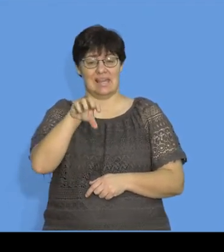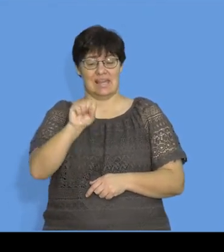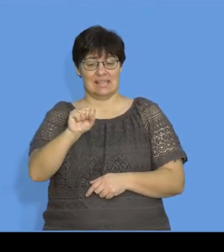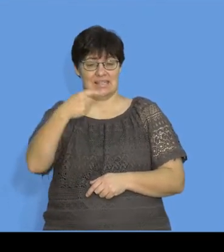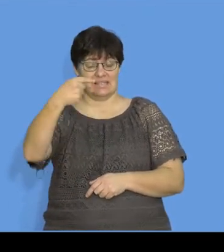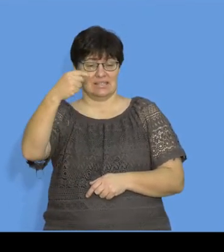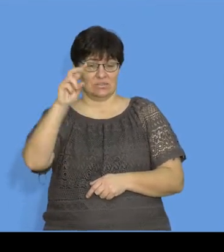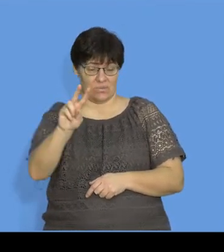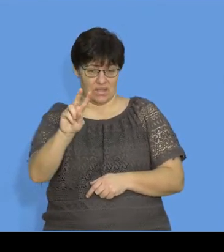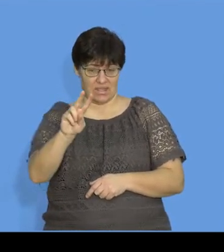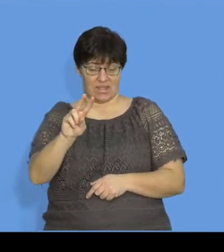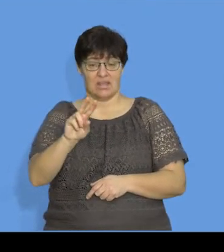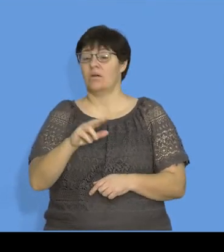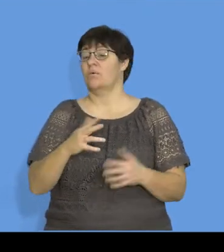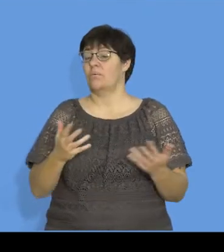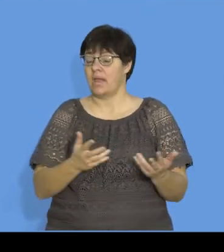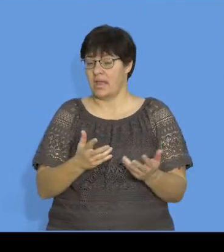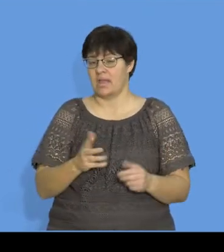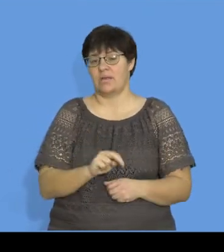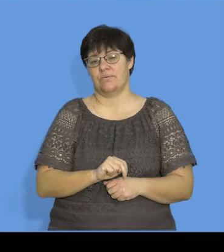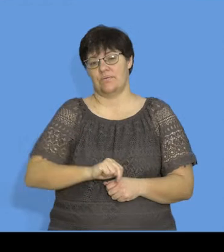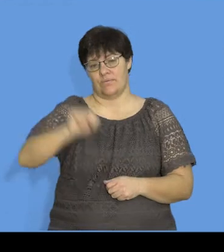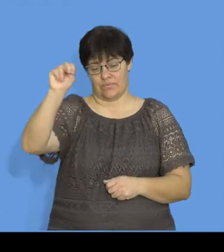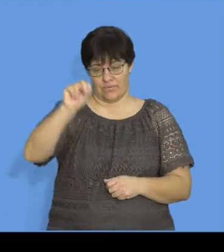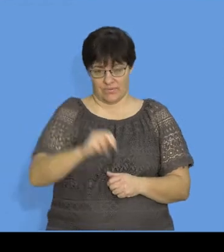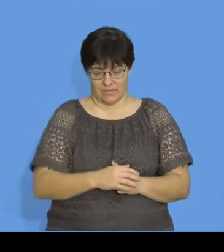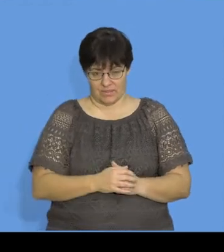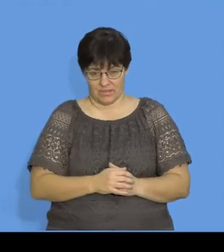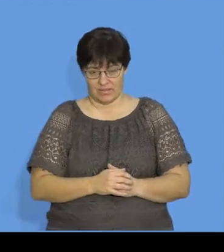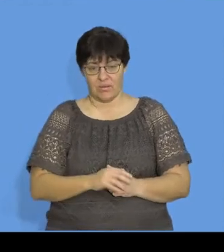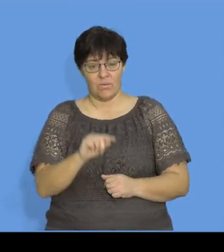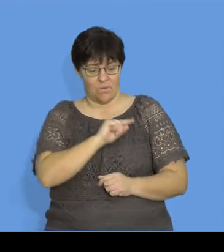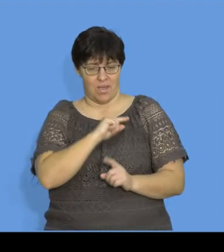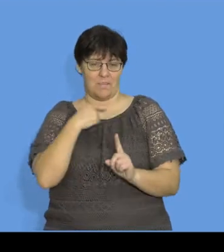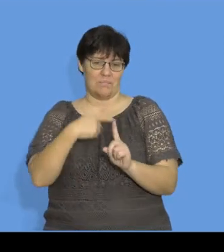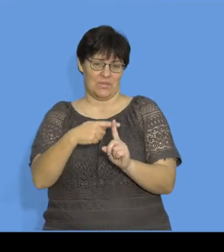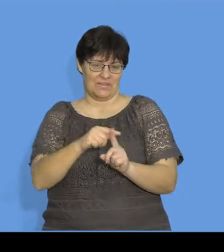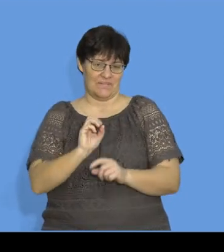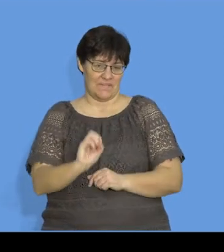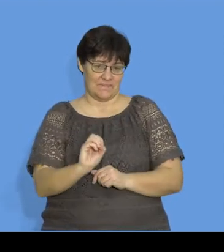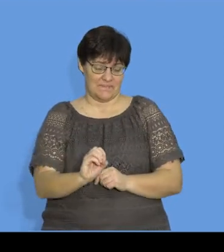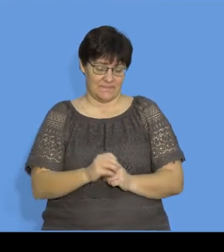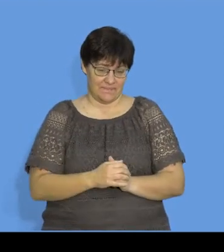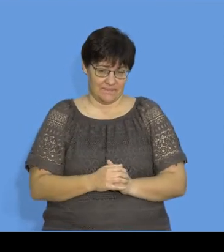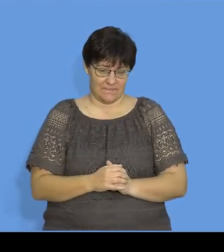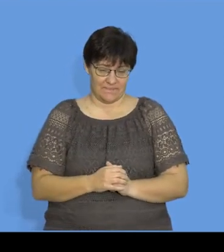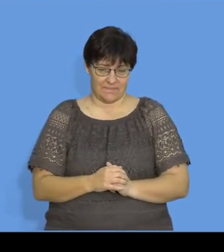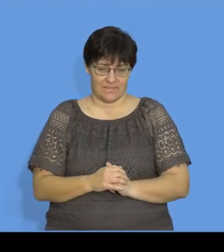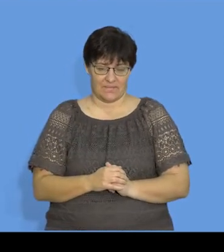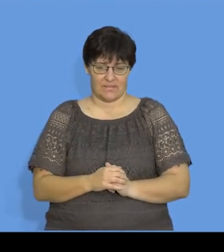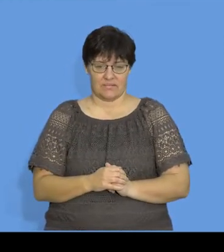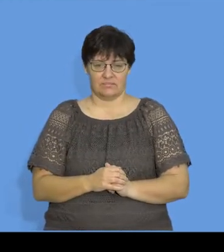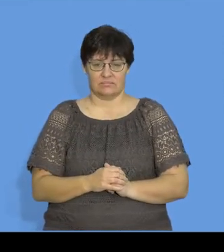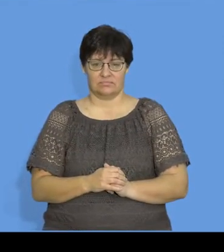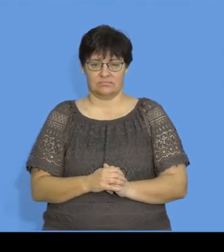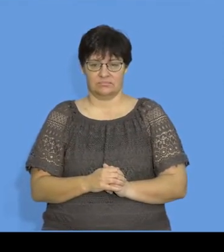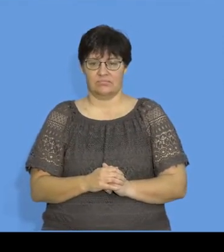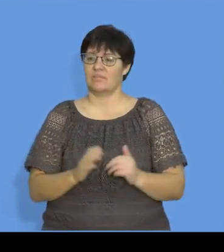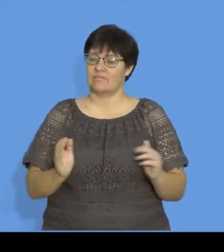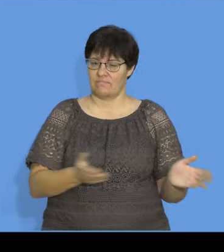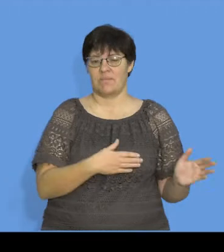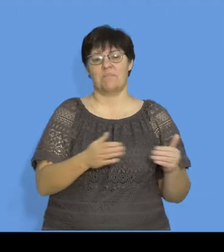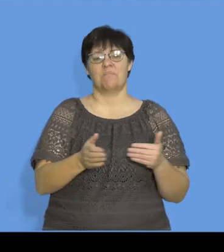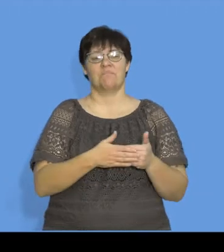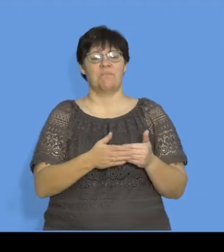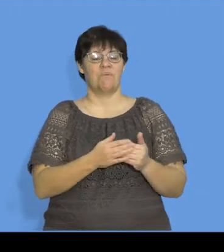per second squared north, because it's positive, okay? Let's try one more